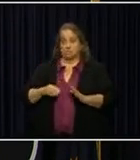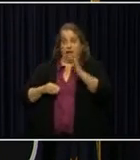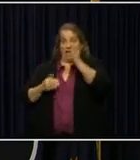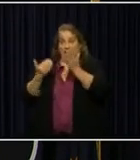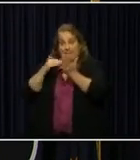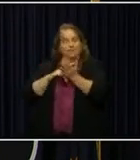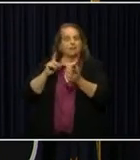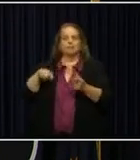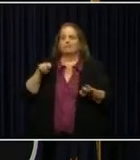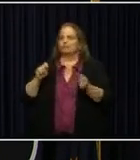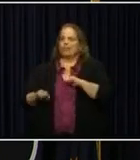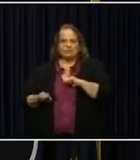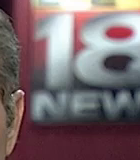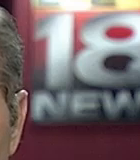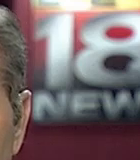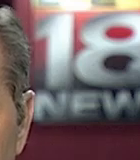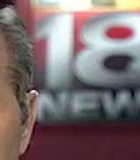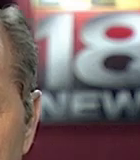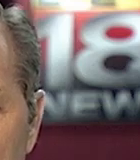respond.